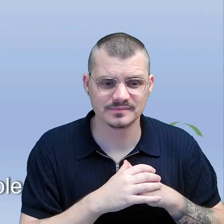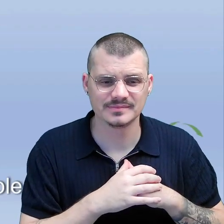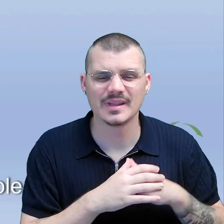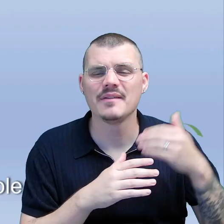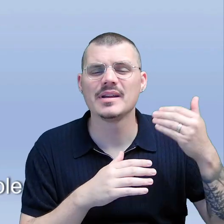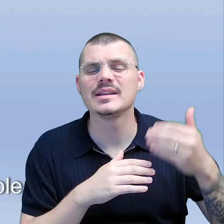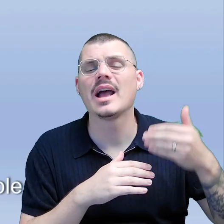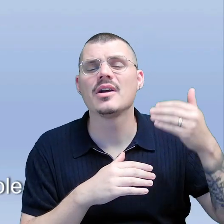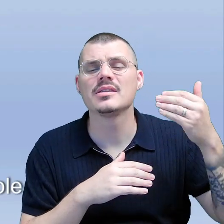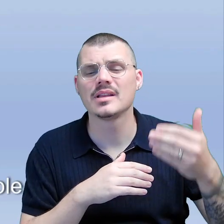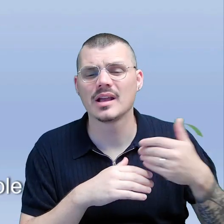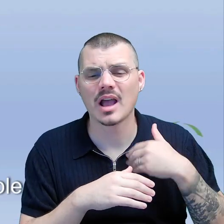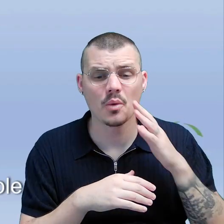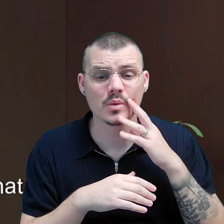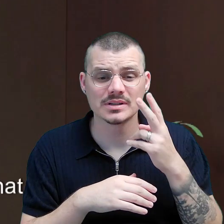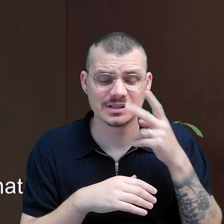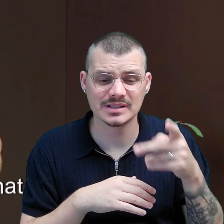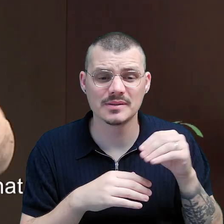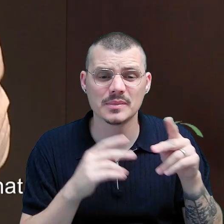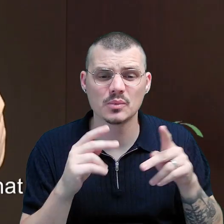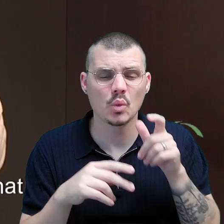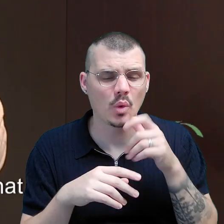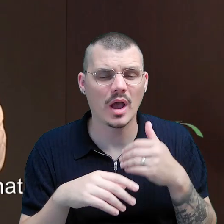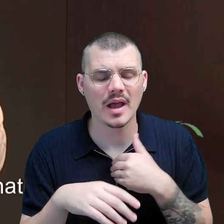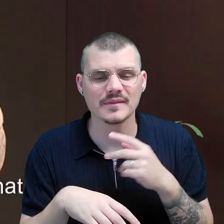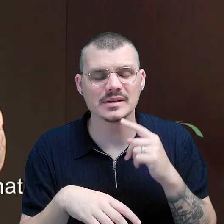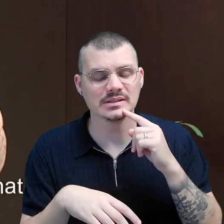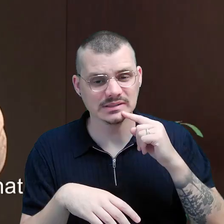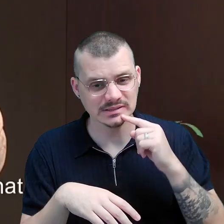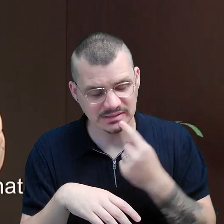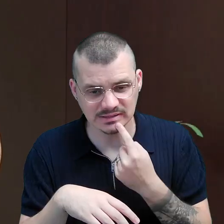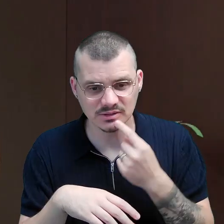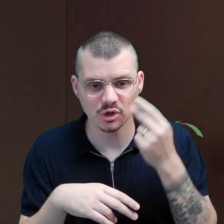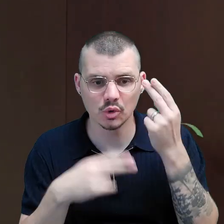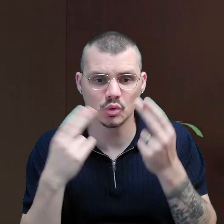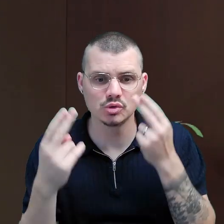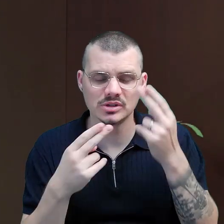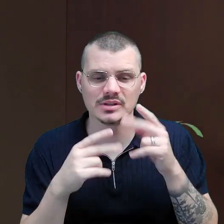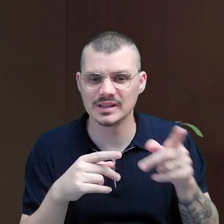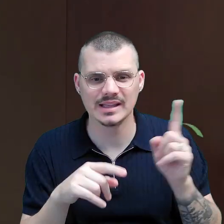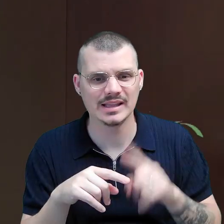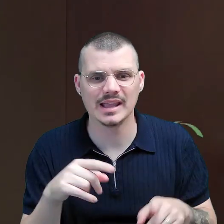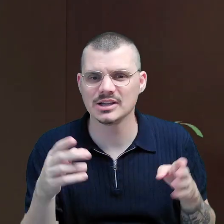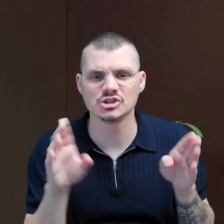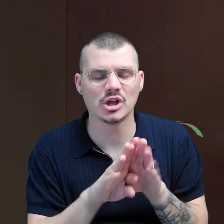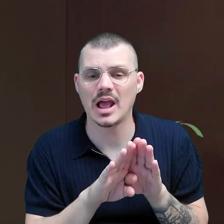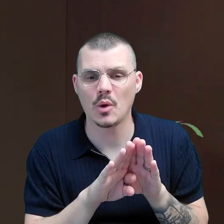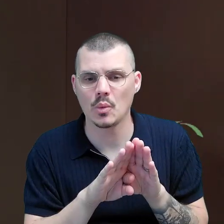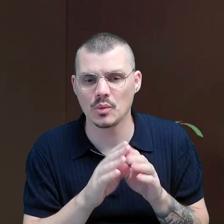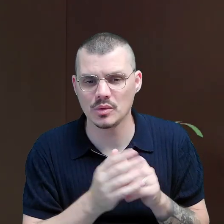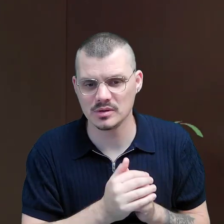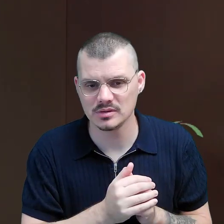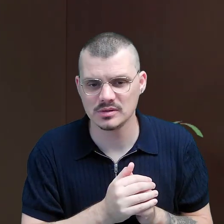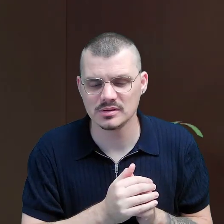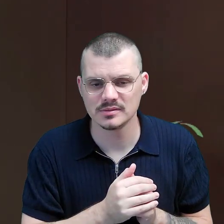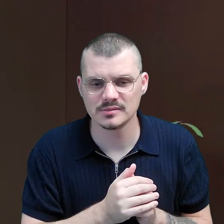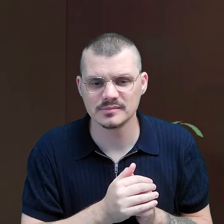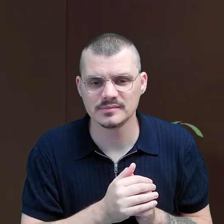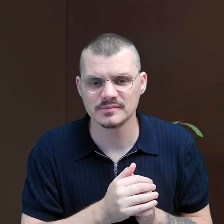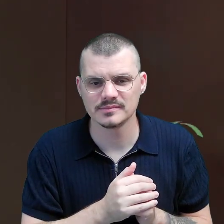Every now and then, I'll see this in people that are having intense hallucinations that they can't shut out any other way.